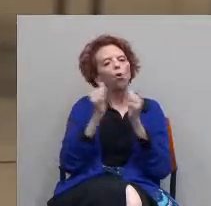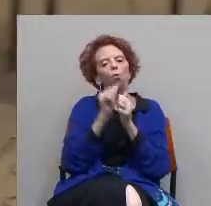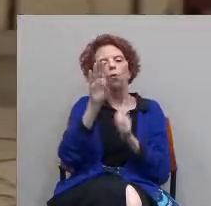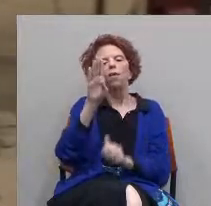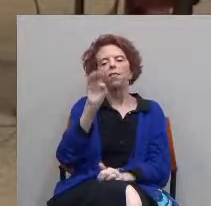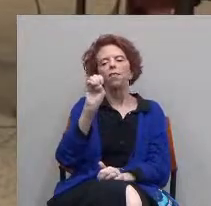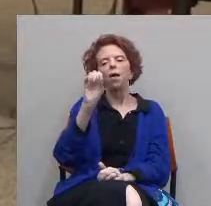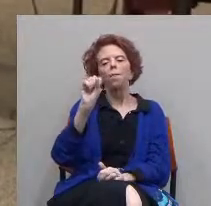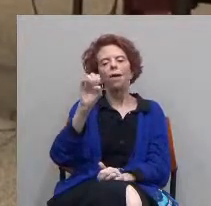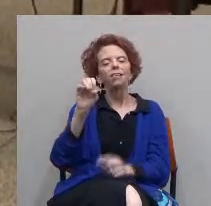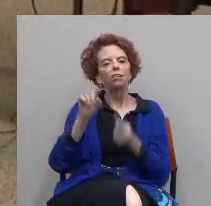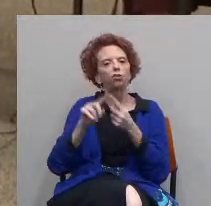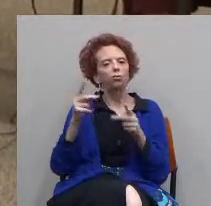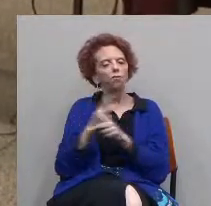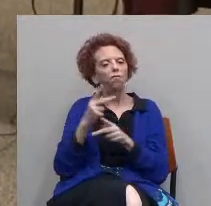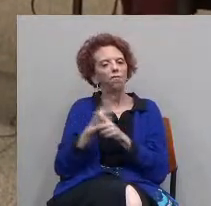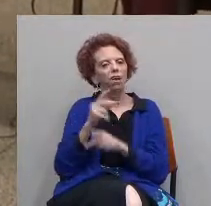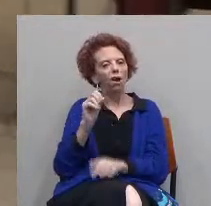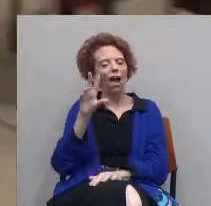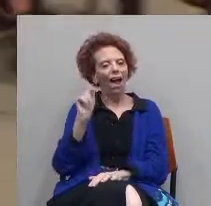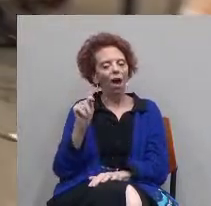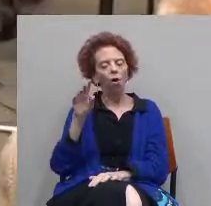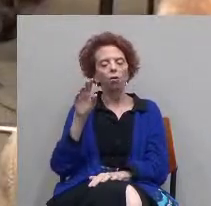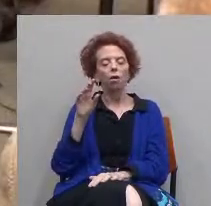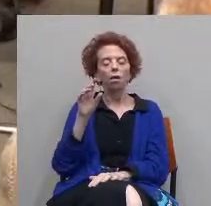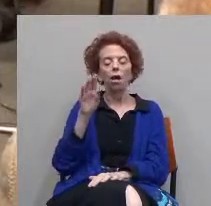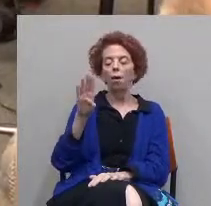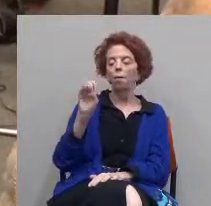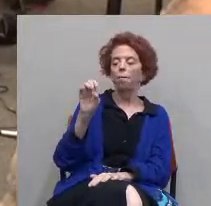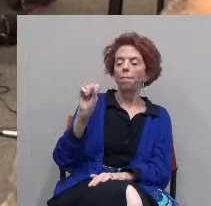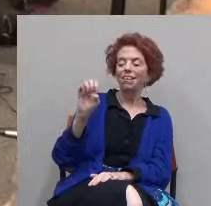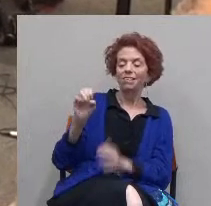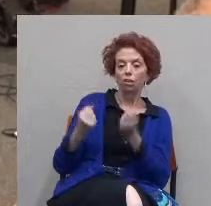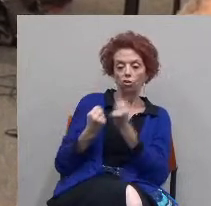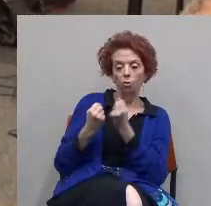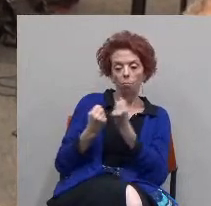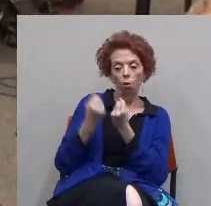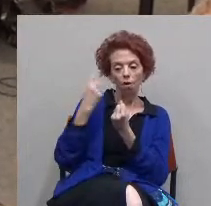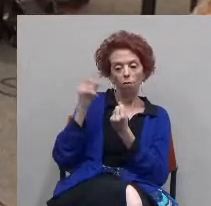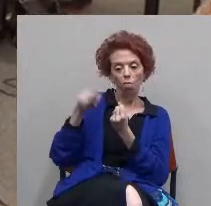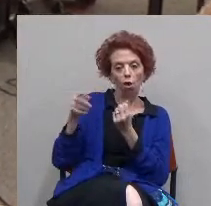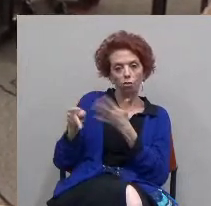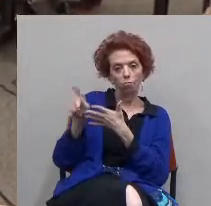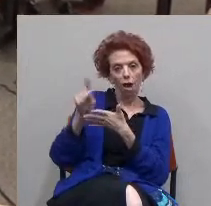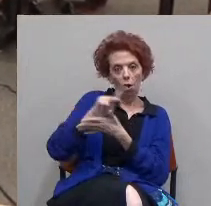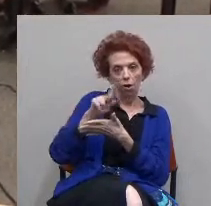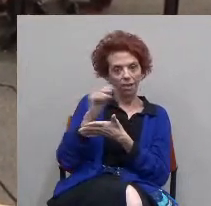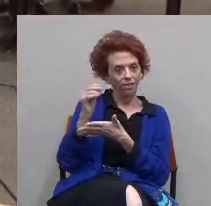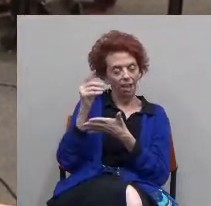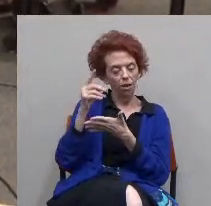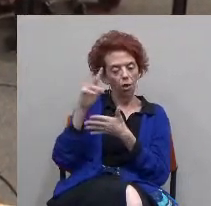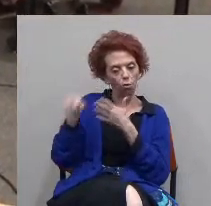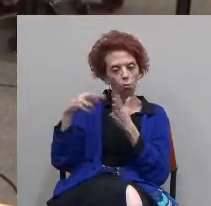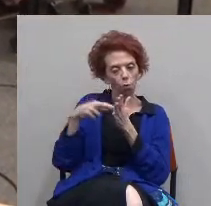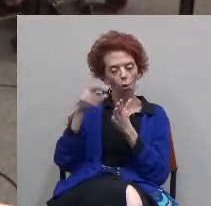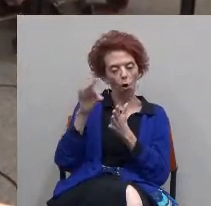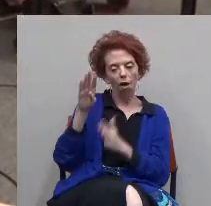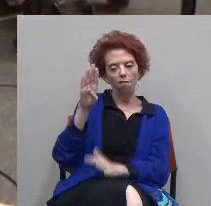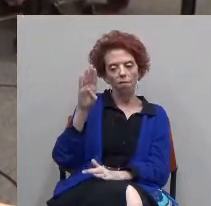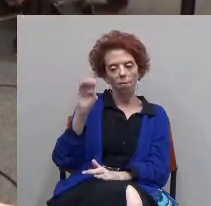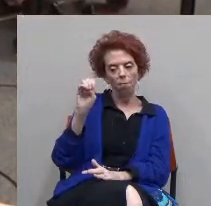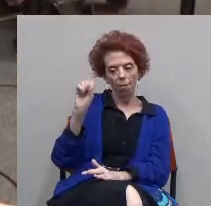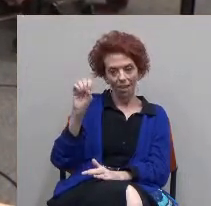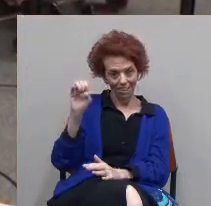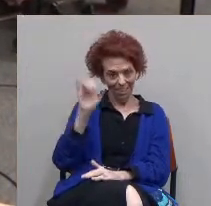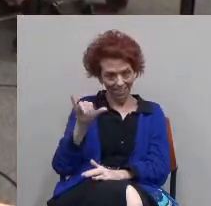terms of figuring out BESE's support for what those priorities are going to be and the role of BESE in it? Like, so is that